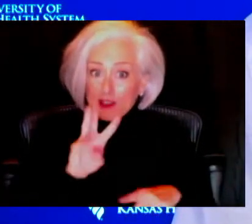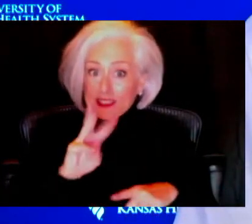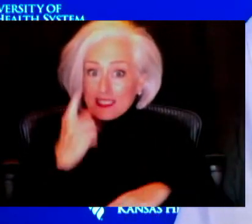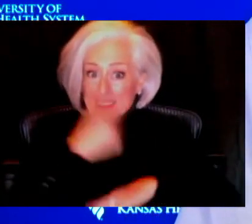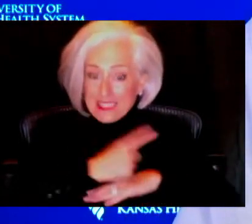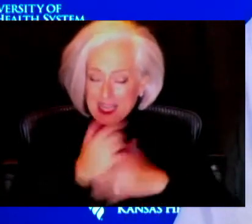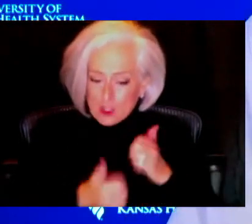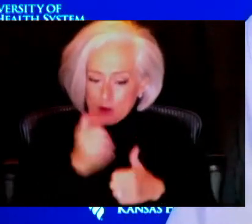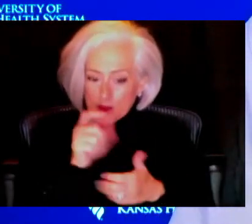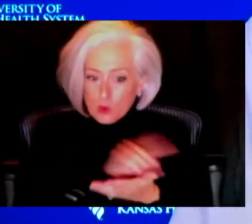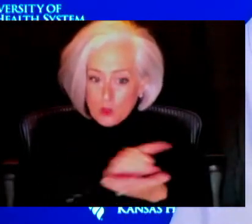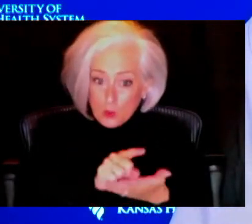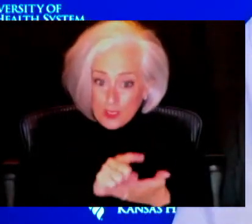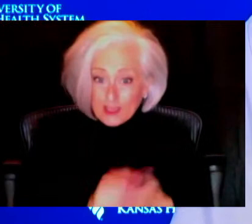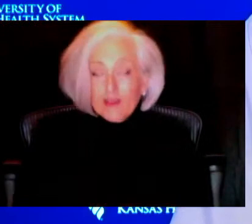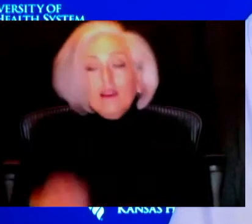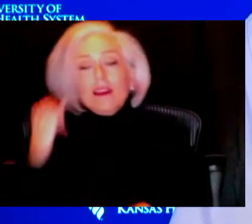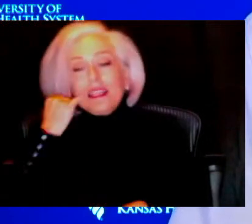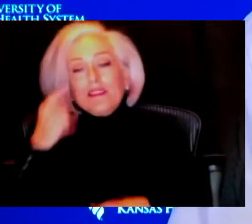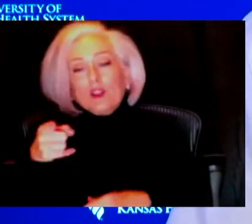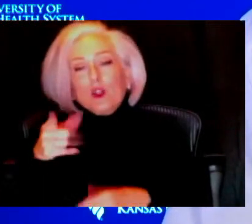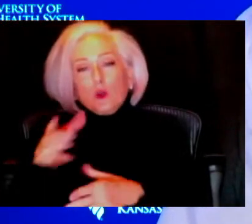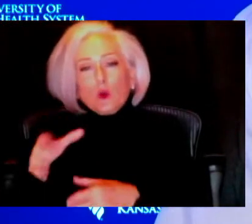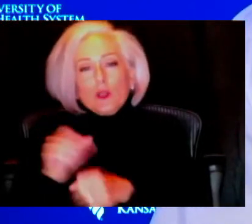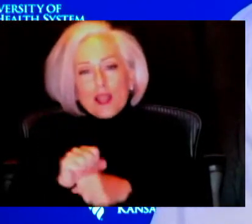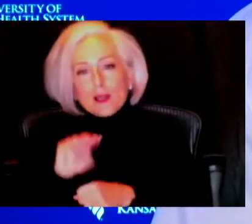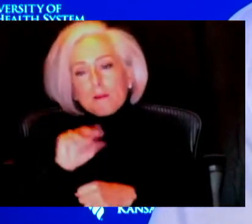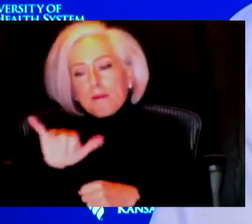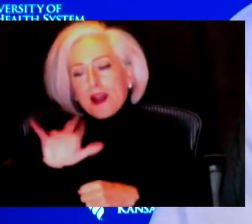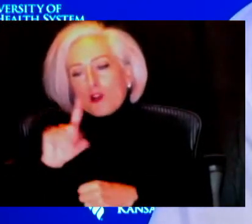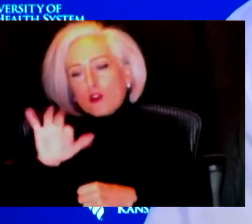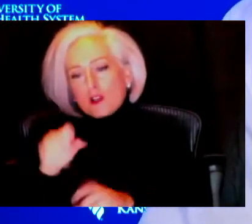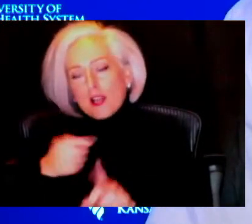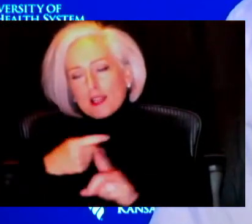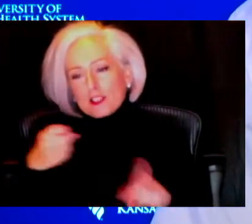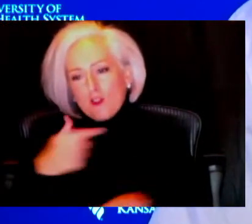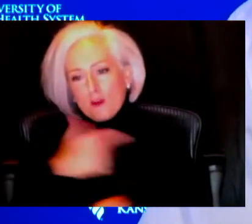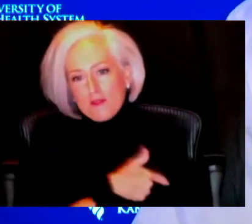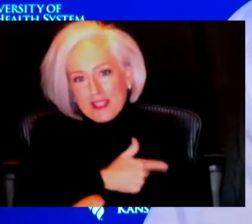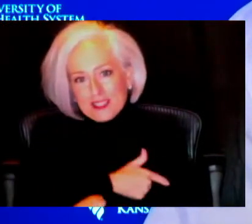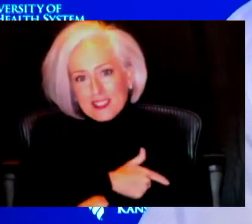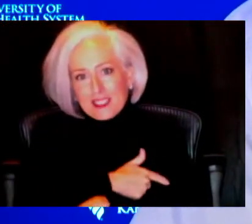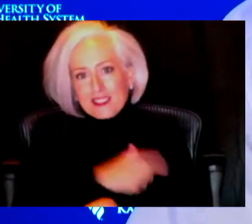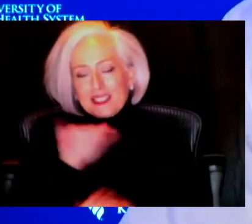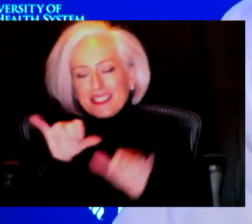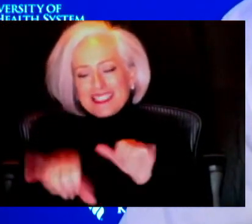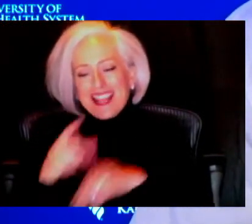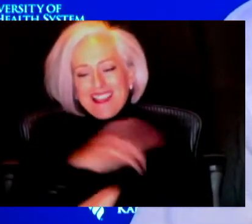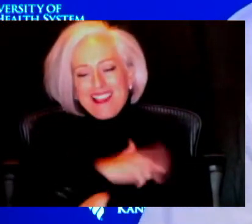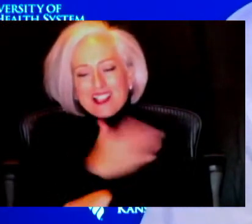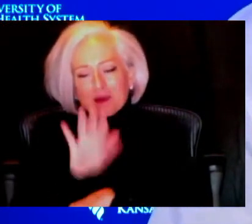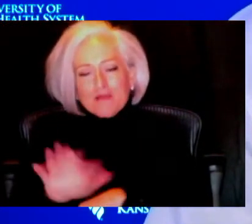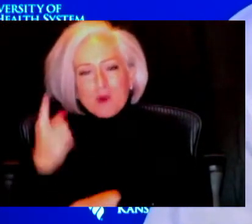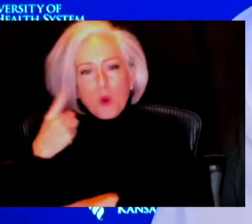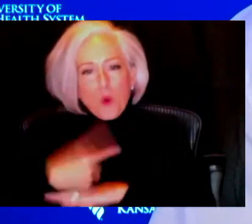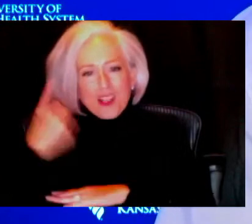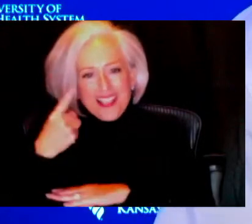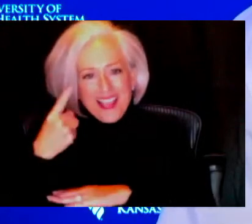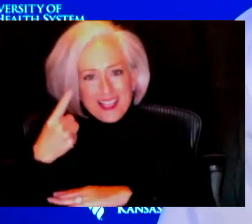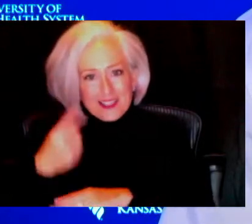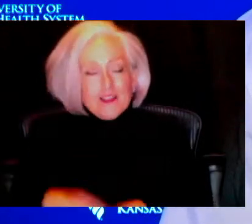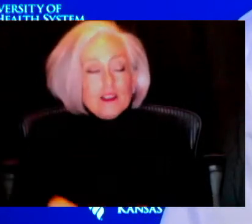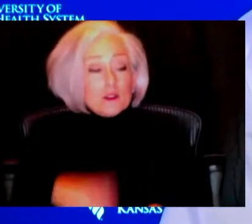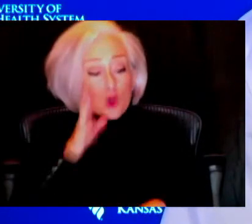stay in the hospital, if you get myocarditis from the vaccine, is only a day. So, you know, you are certainly going to be in the hospital longer